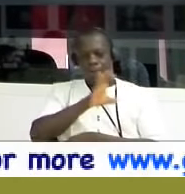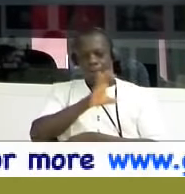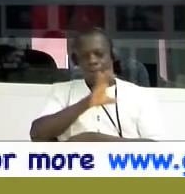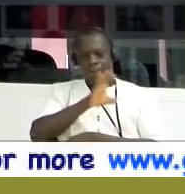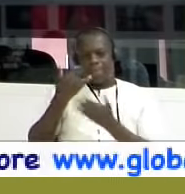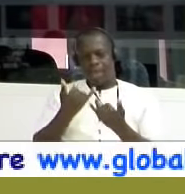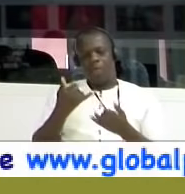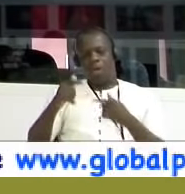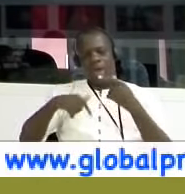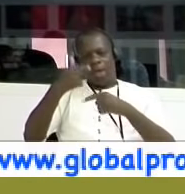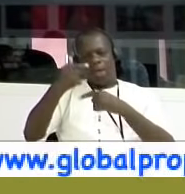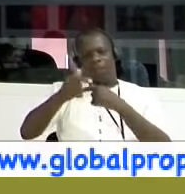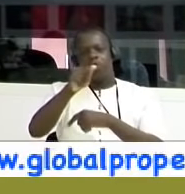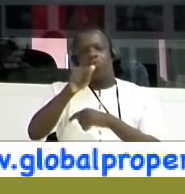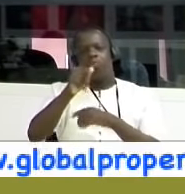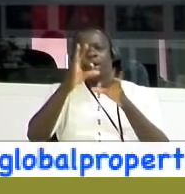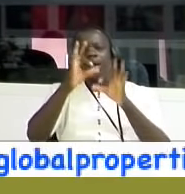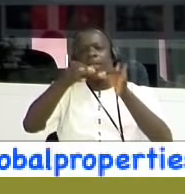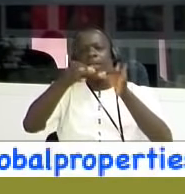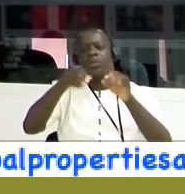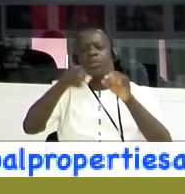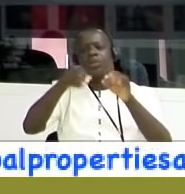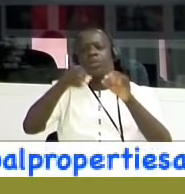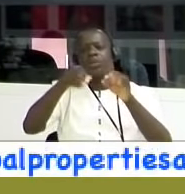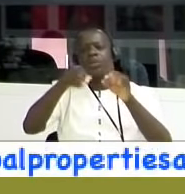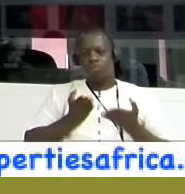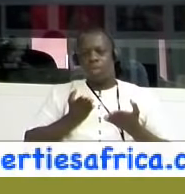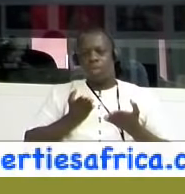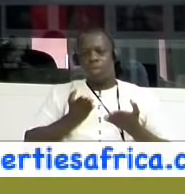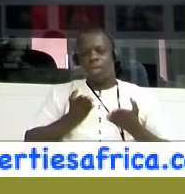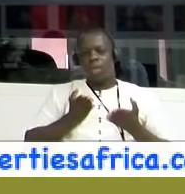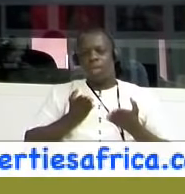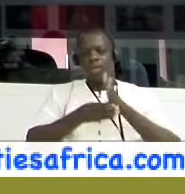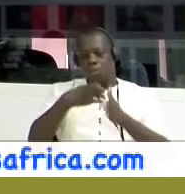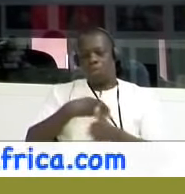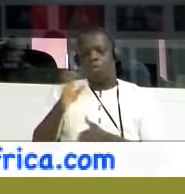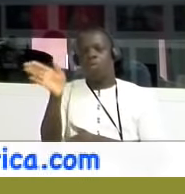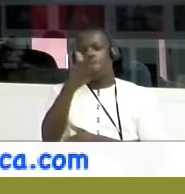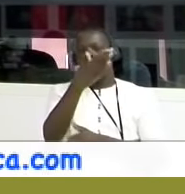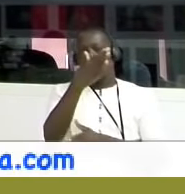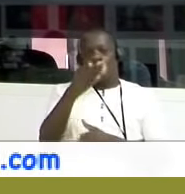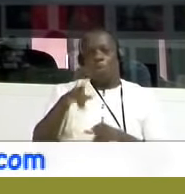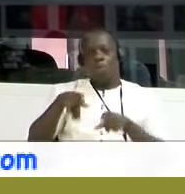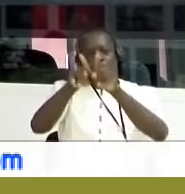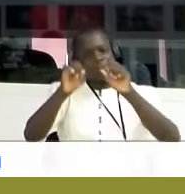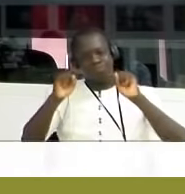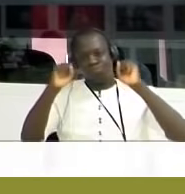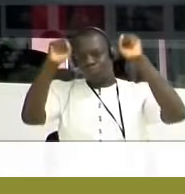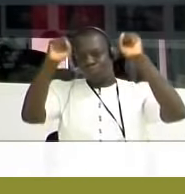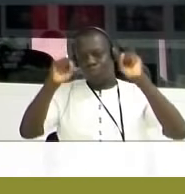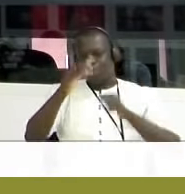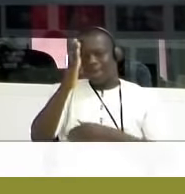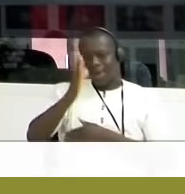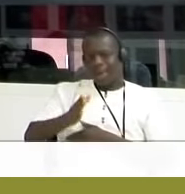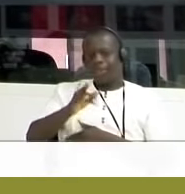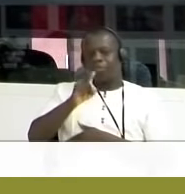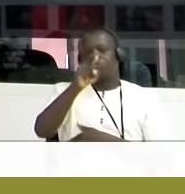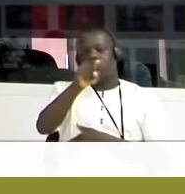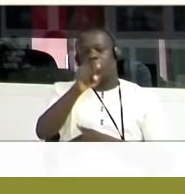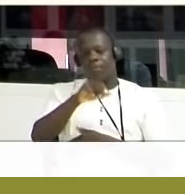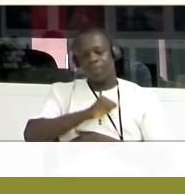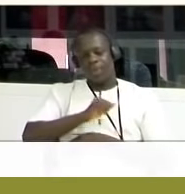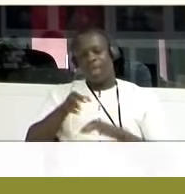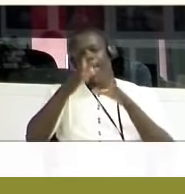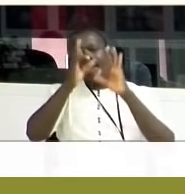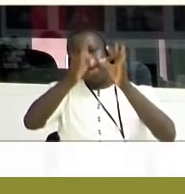leaders as wanting to just go ahead with demonstrations, mm-hmm. right? Mm-hmm. But you alluded to the fact that you've had meetings with Omar Jouf,